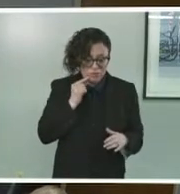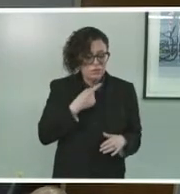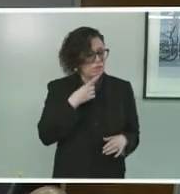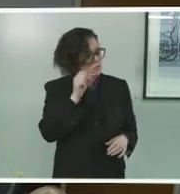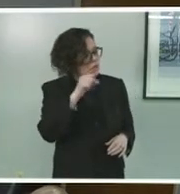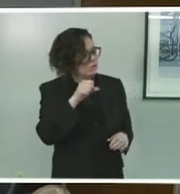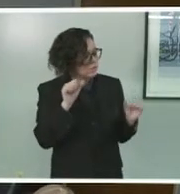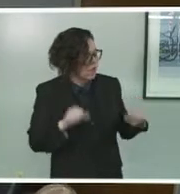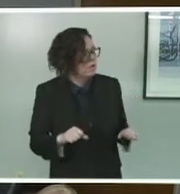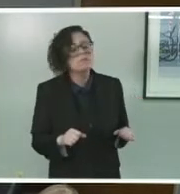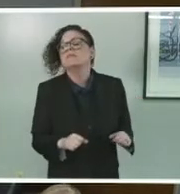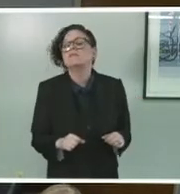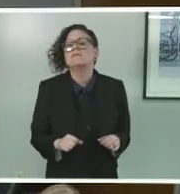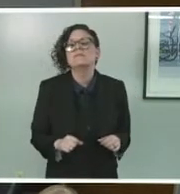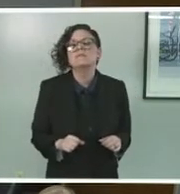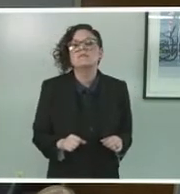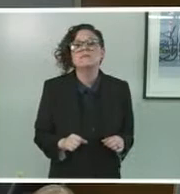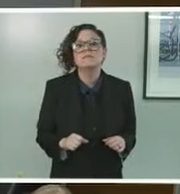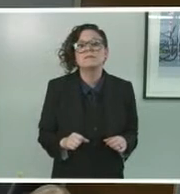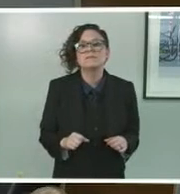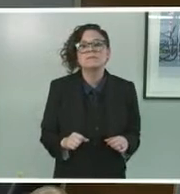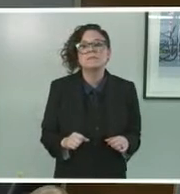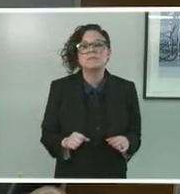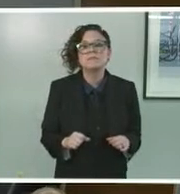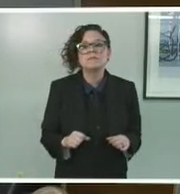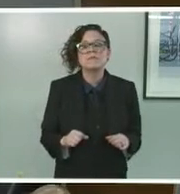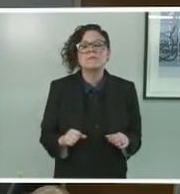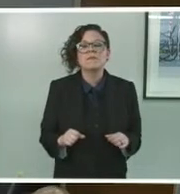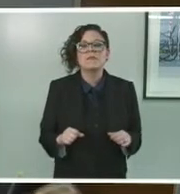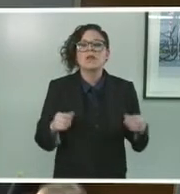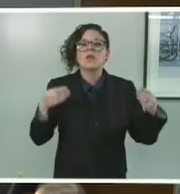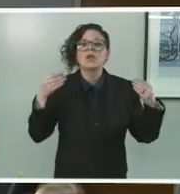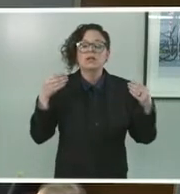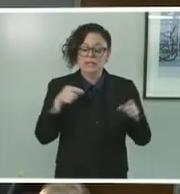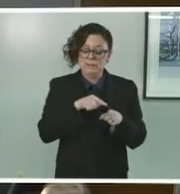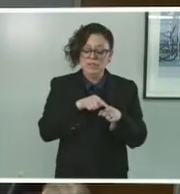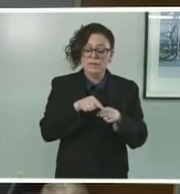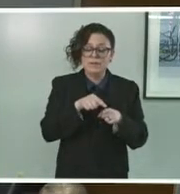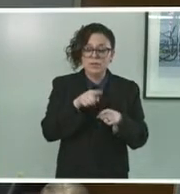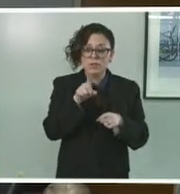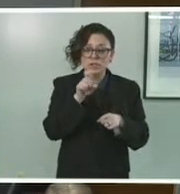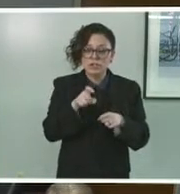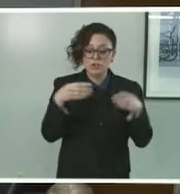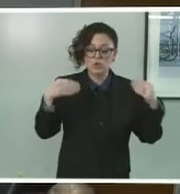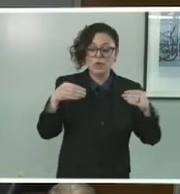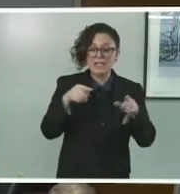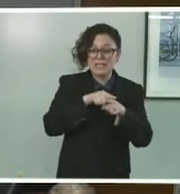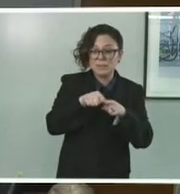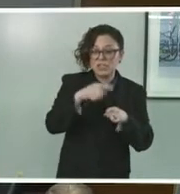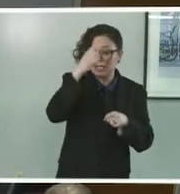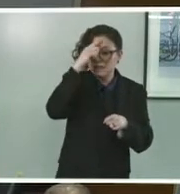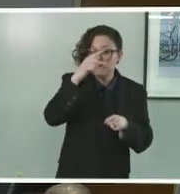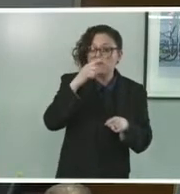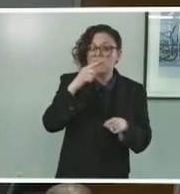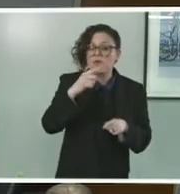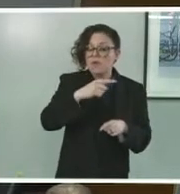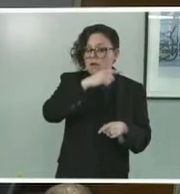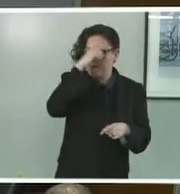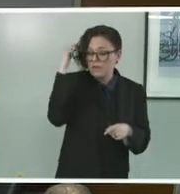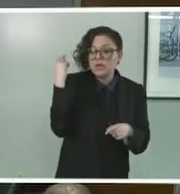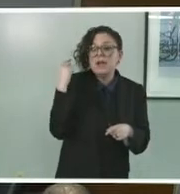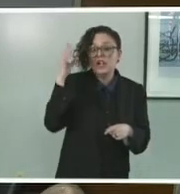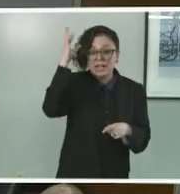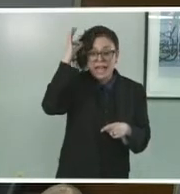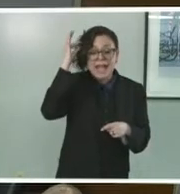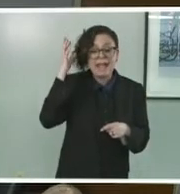Here's a very specific question. Stores that specialize in African American hair care, may they stay open? I think the short answer is it